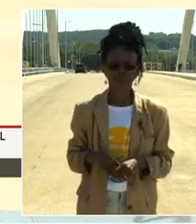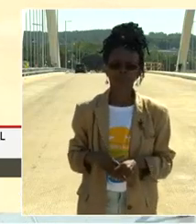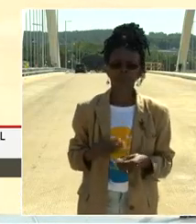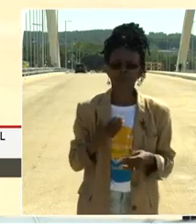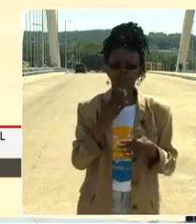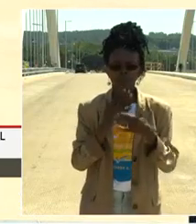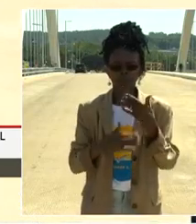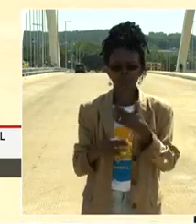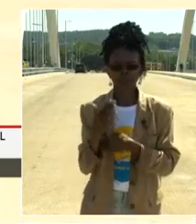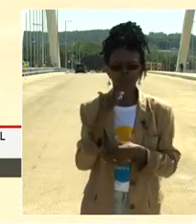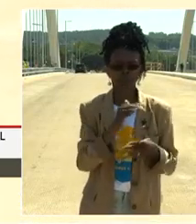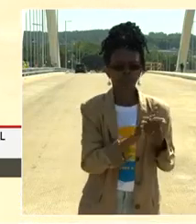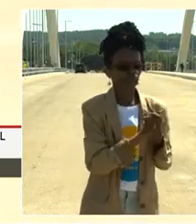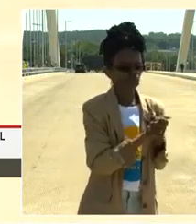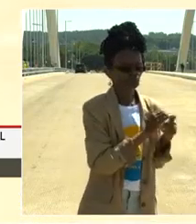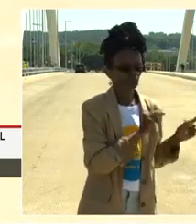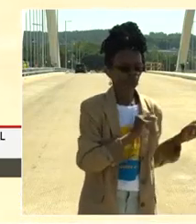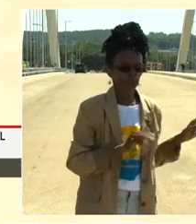Congratulations, Mayor.